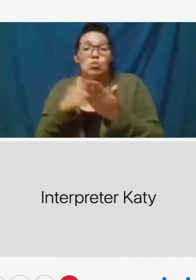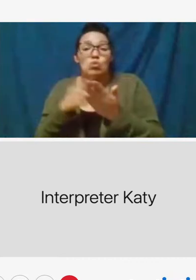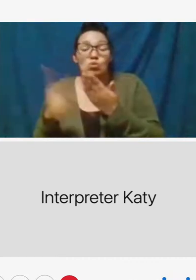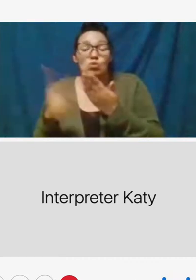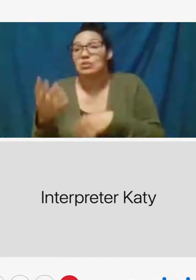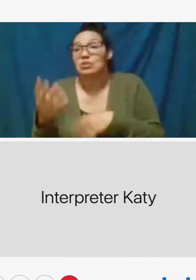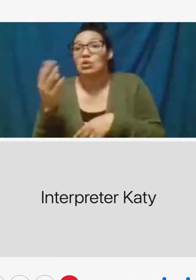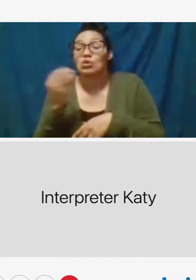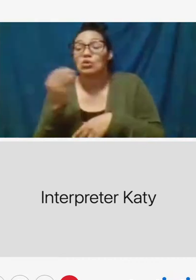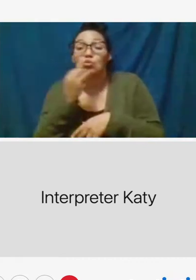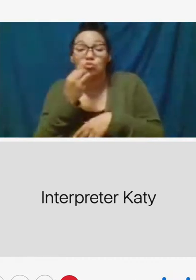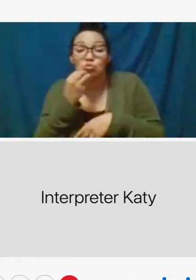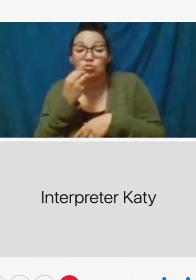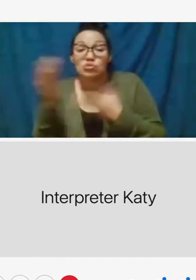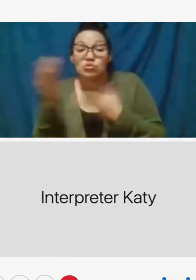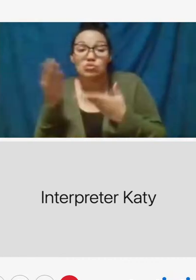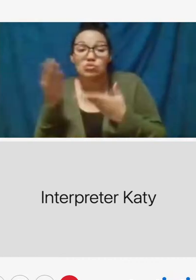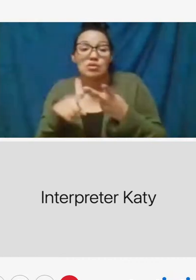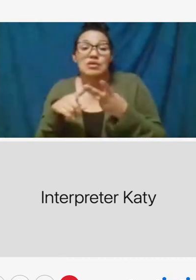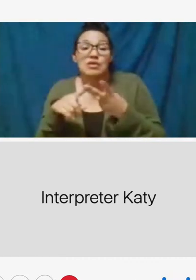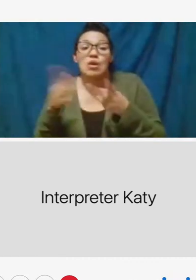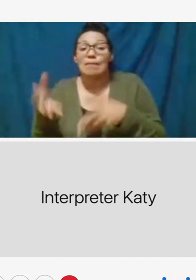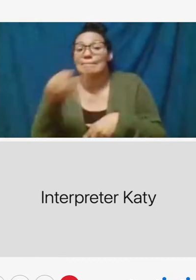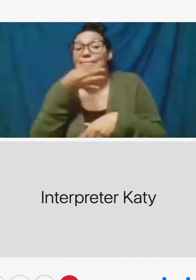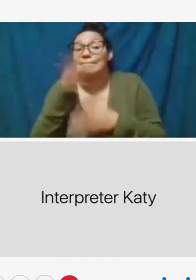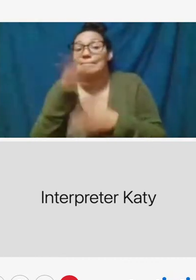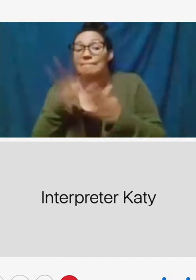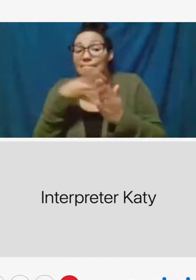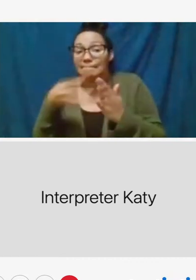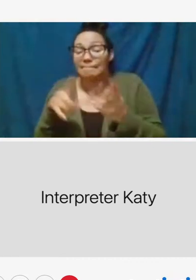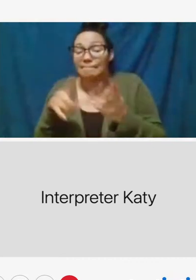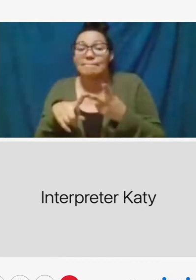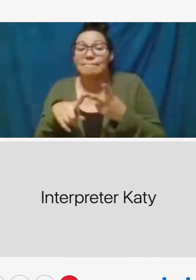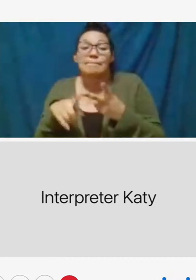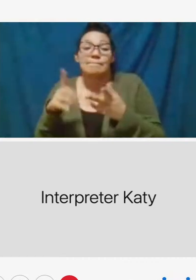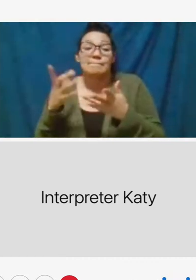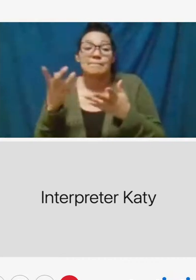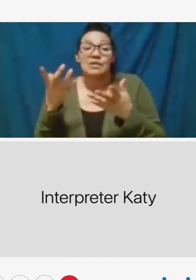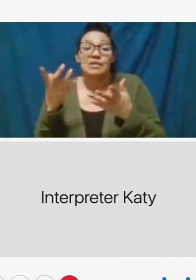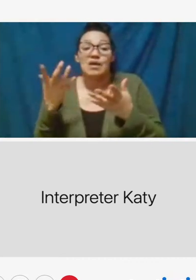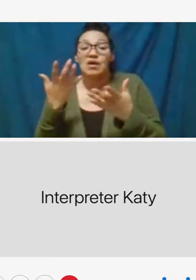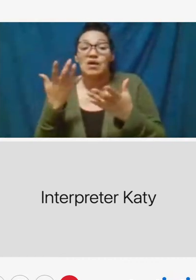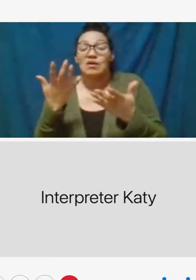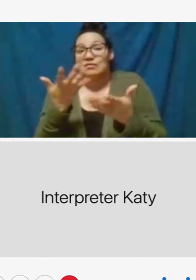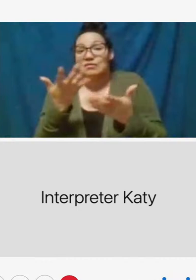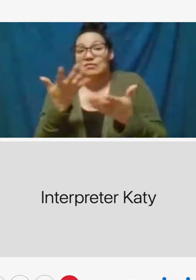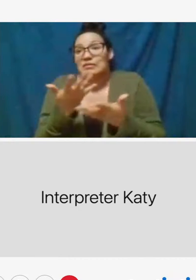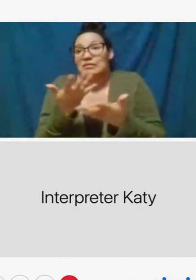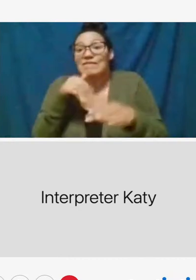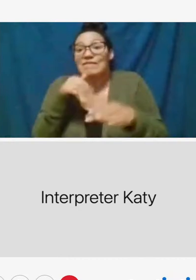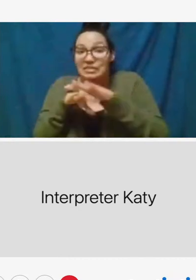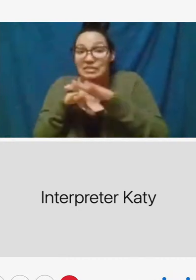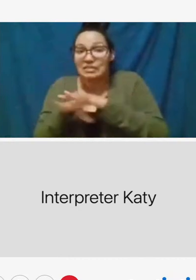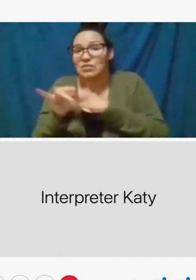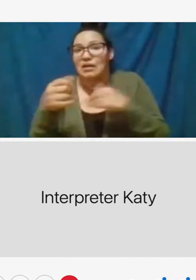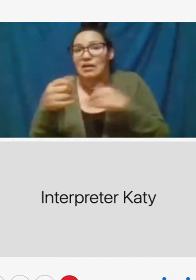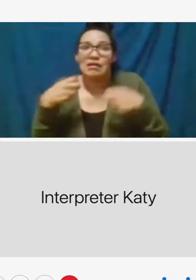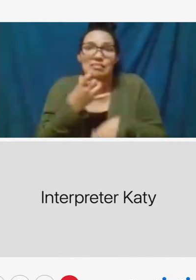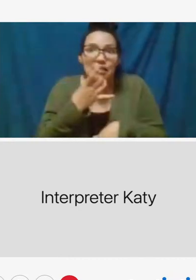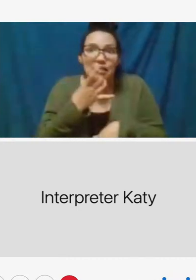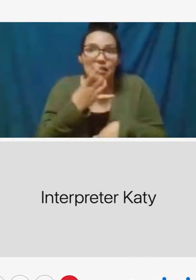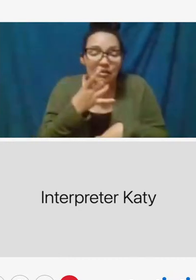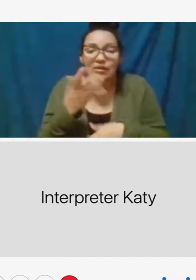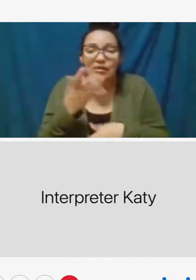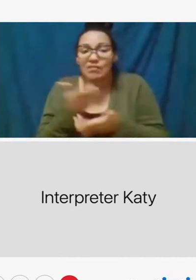scheduling facilities including lighting and and things along that nature um we talked about how this may impact staff